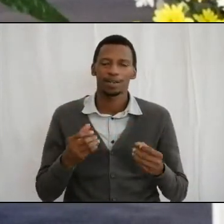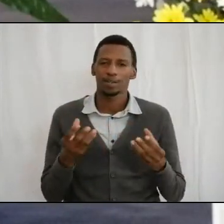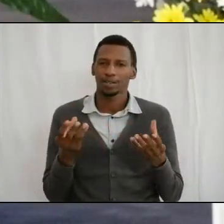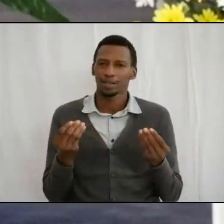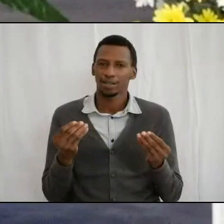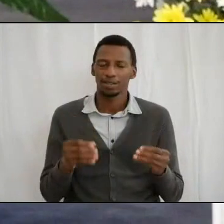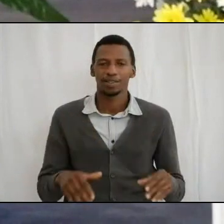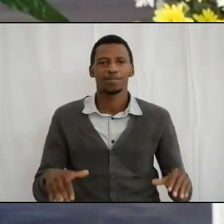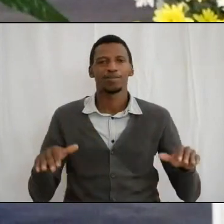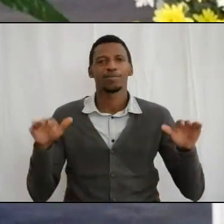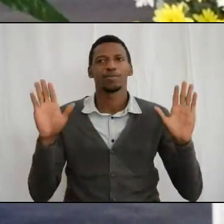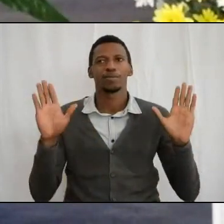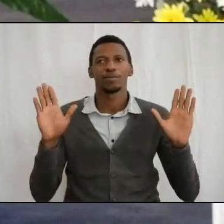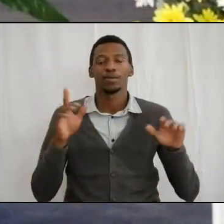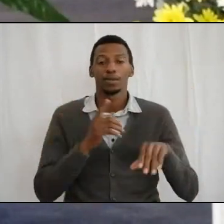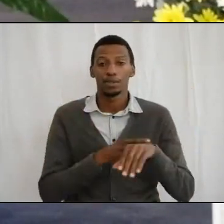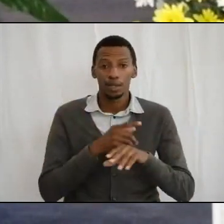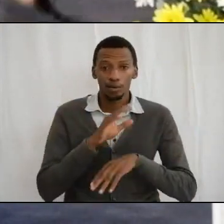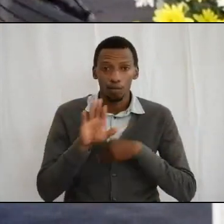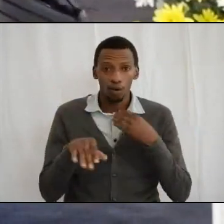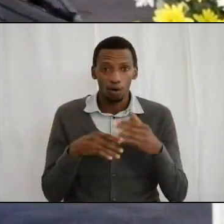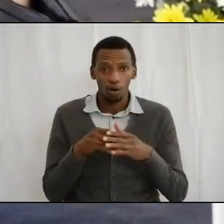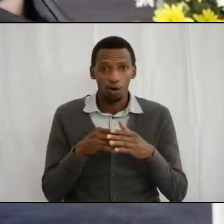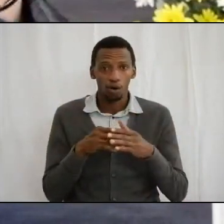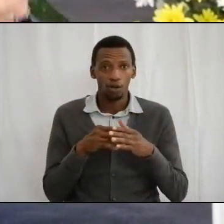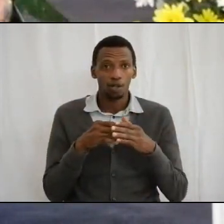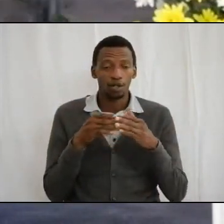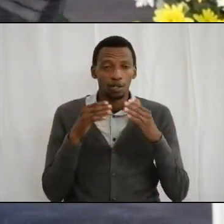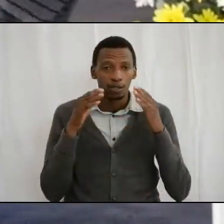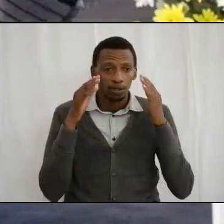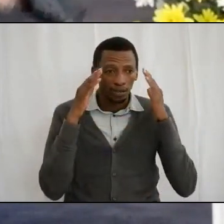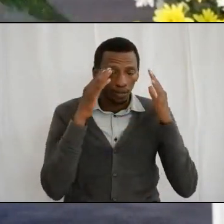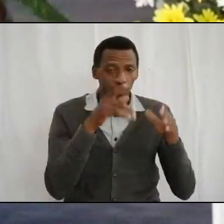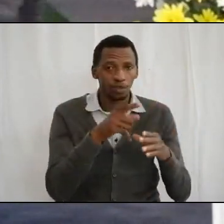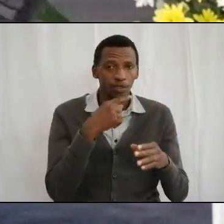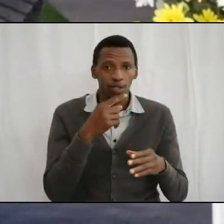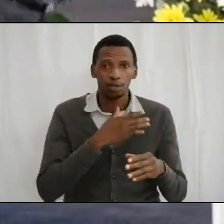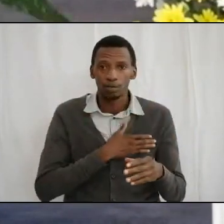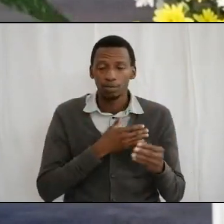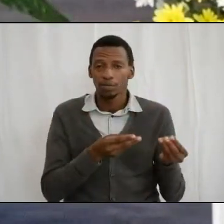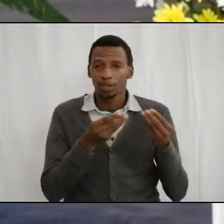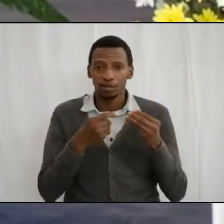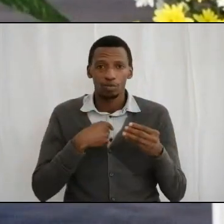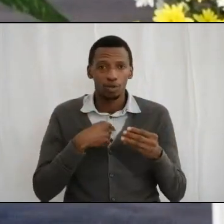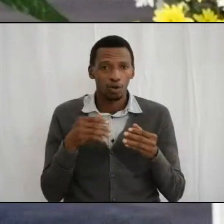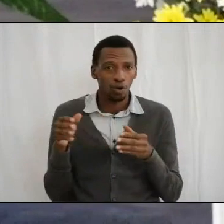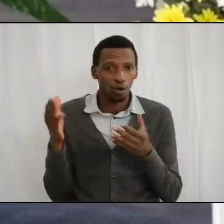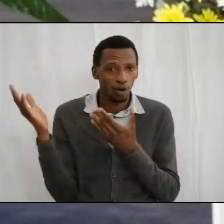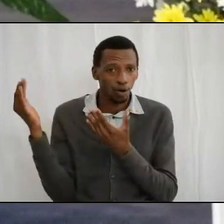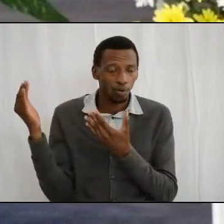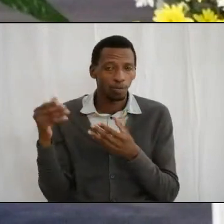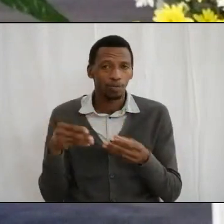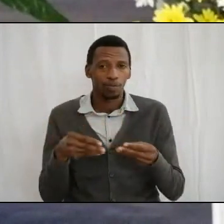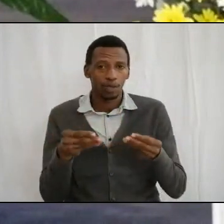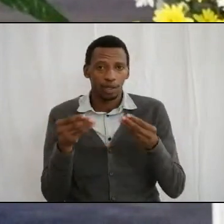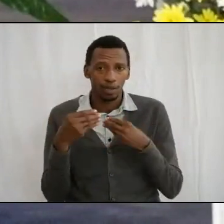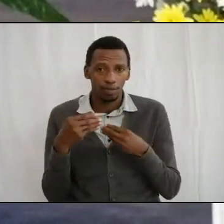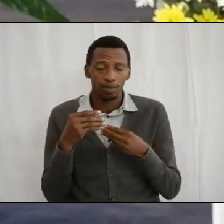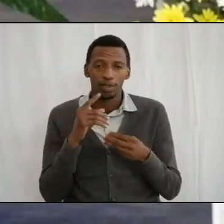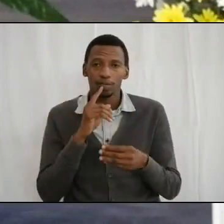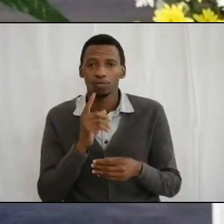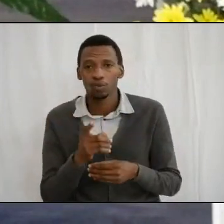when everybody is looking to you to say, give me some certainty, give me some hope, give me a way forward.